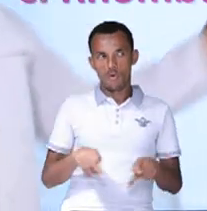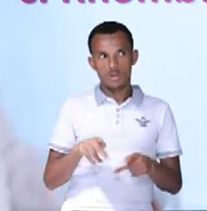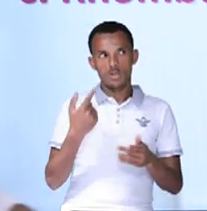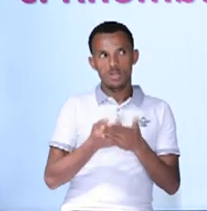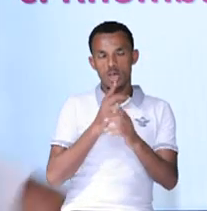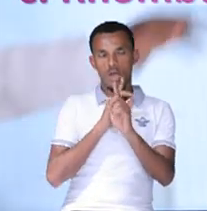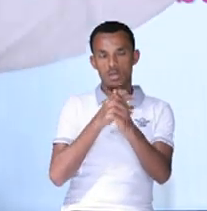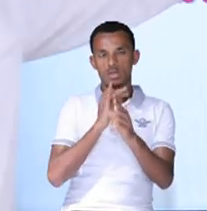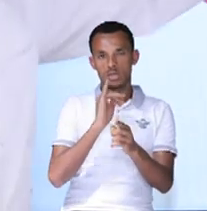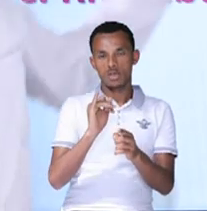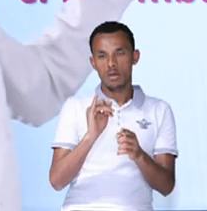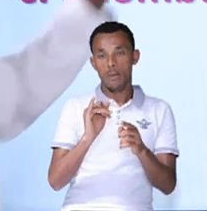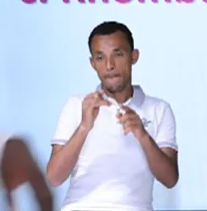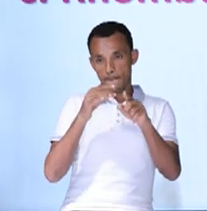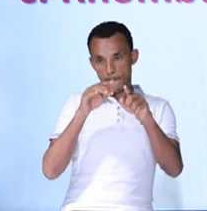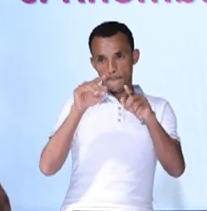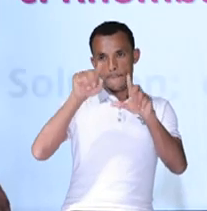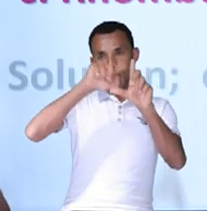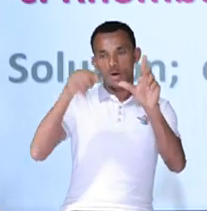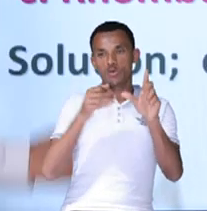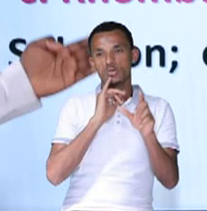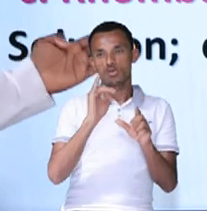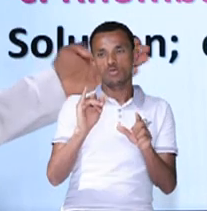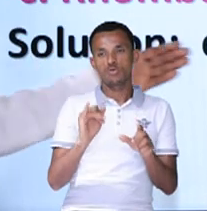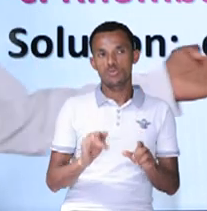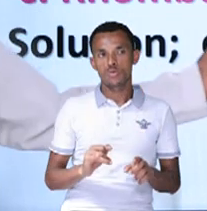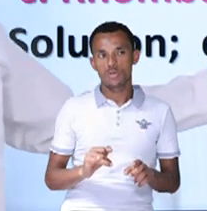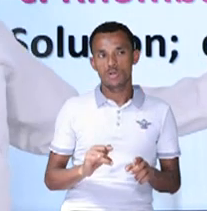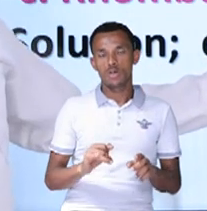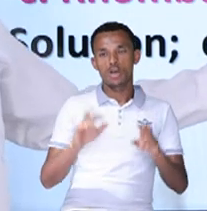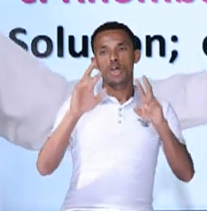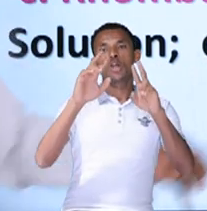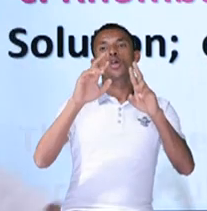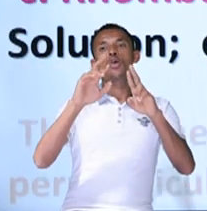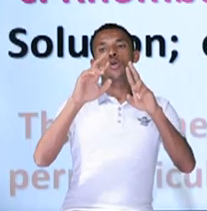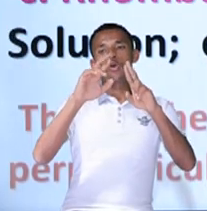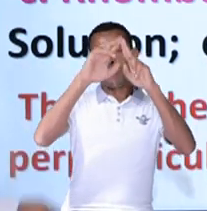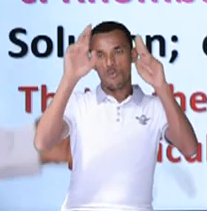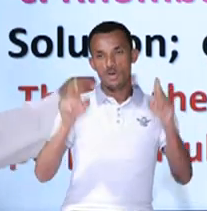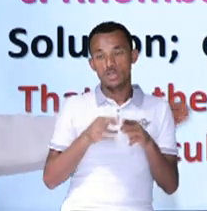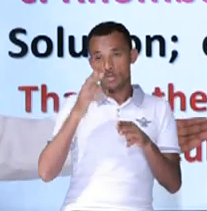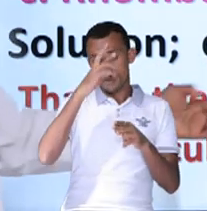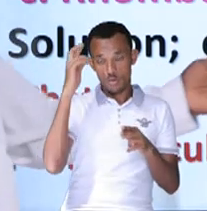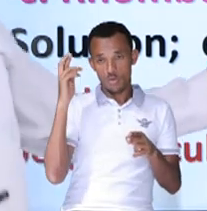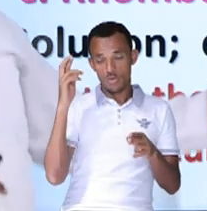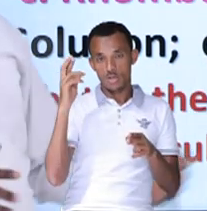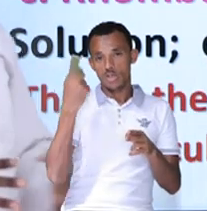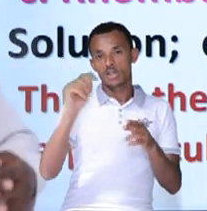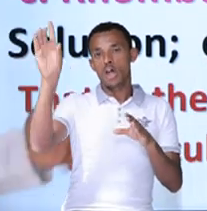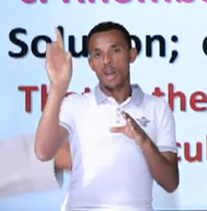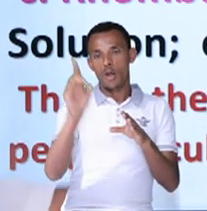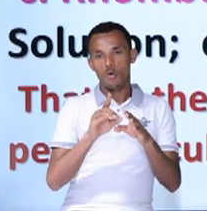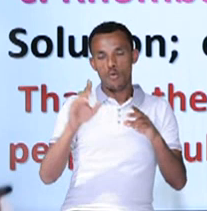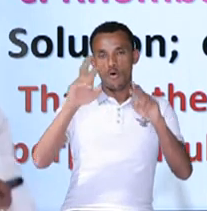the answer should be a perpendicular diagonal is rhombus, because that is the